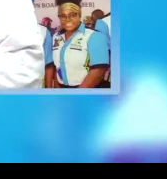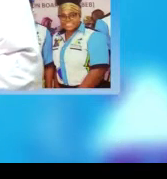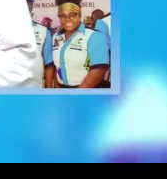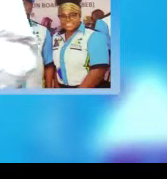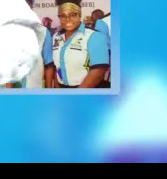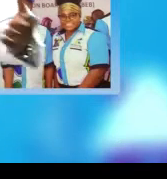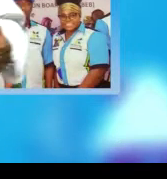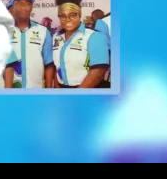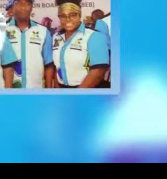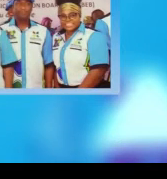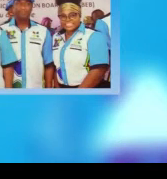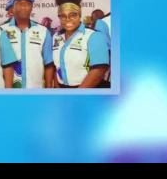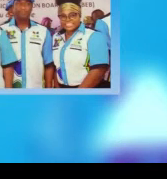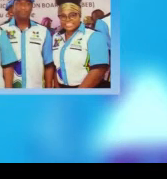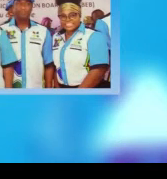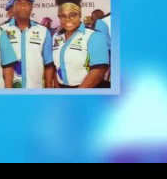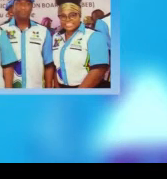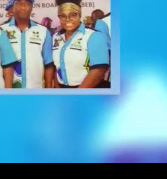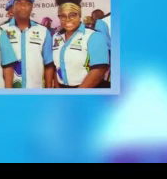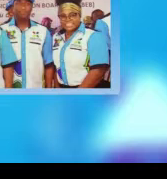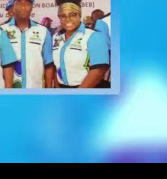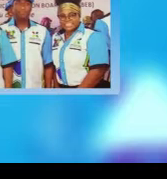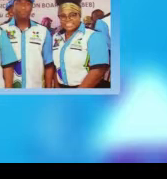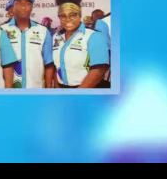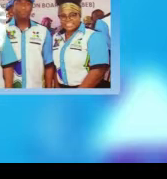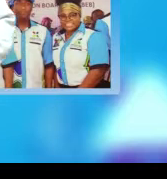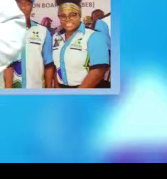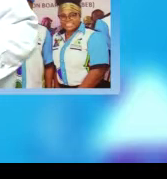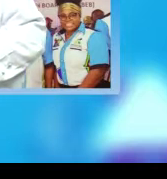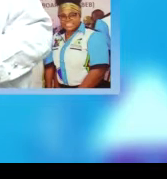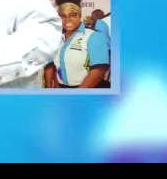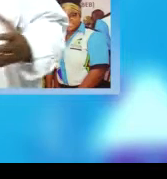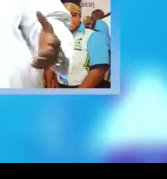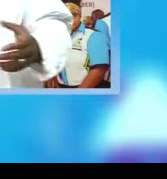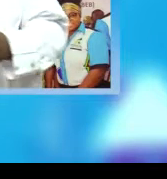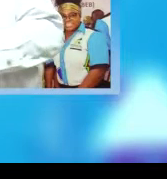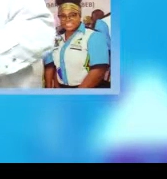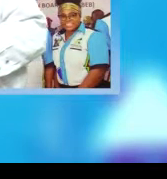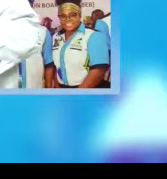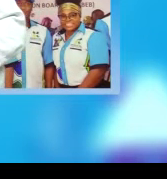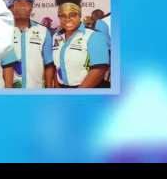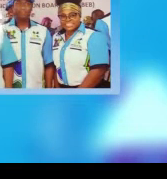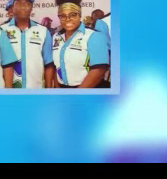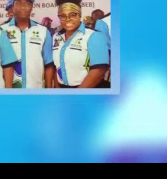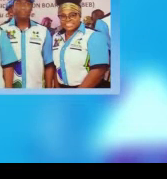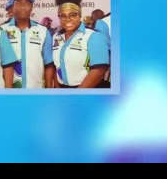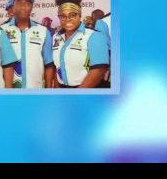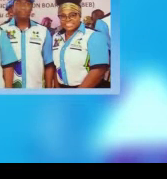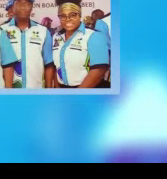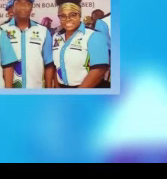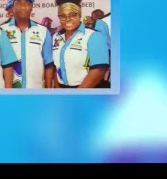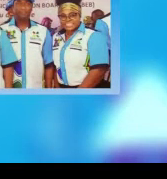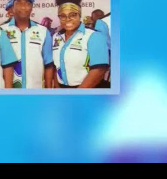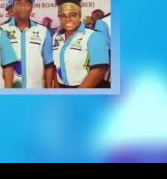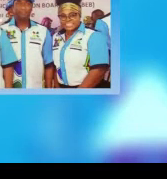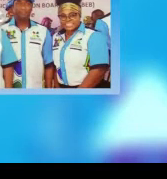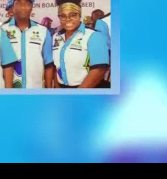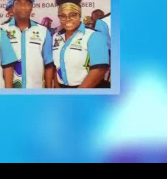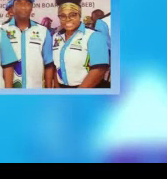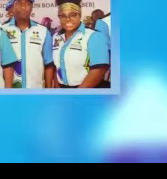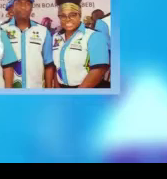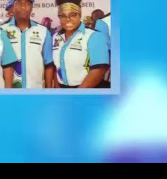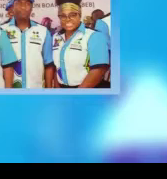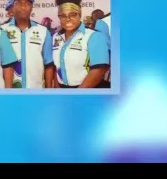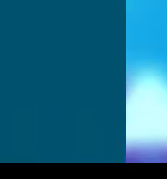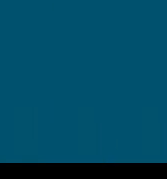the hurdles that litter all our path. On behalf of the board, I say thank you to all our stakeholders that help us in